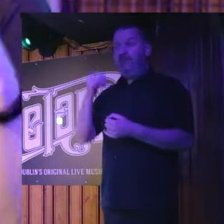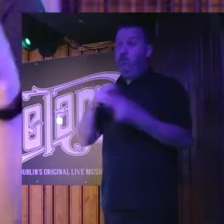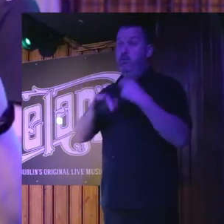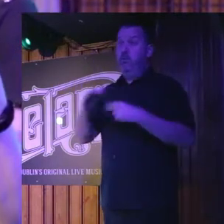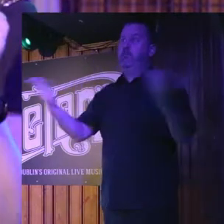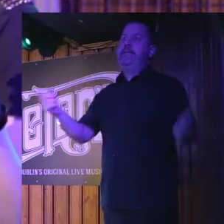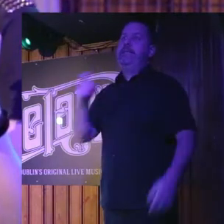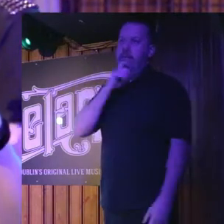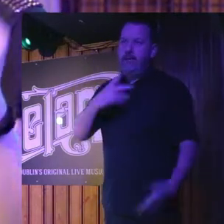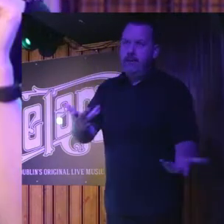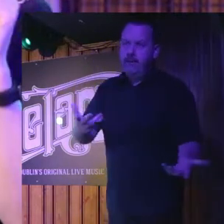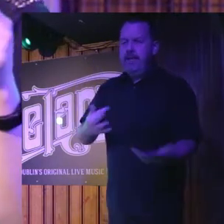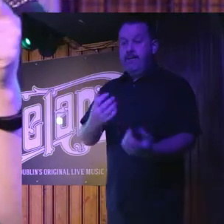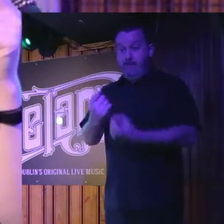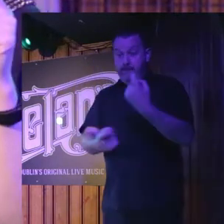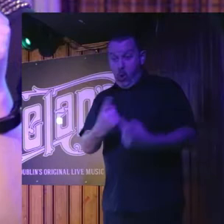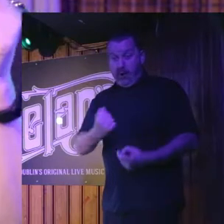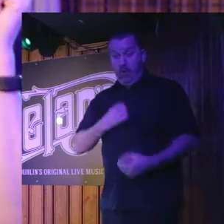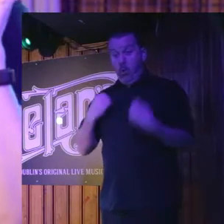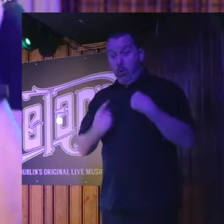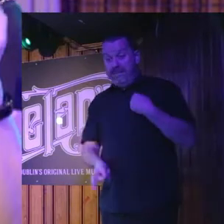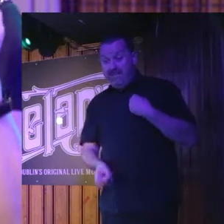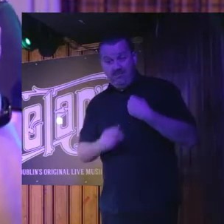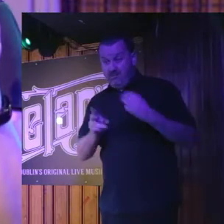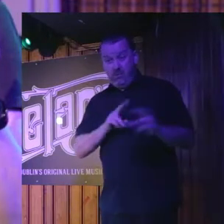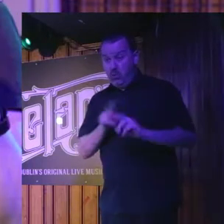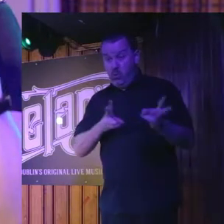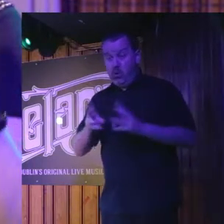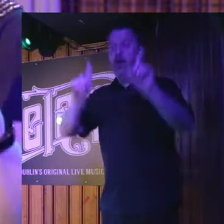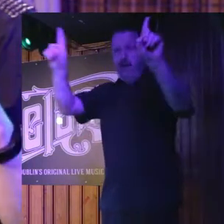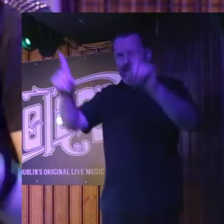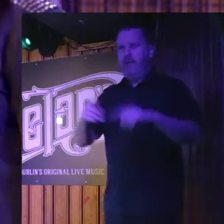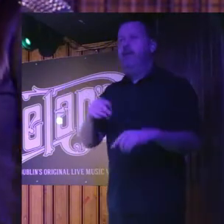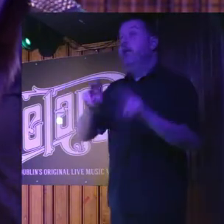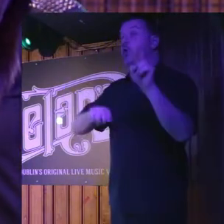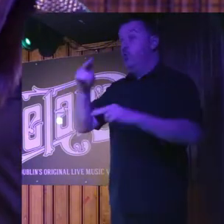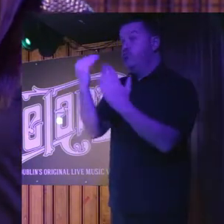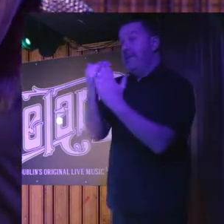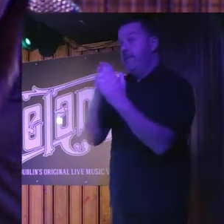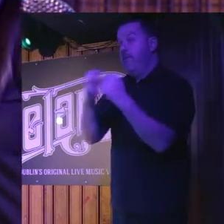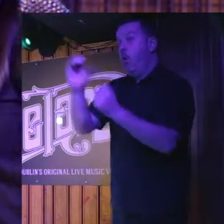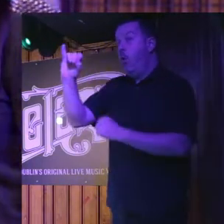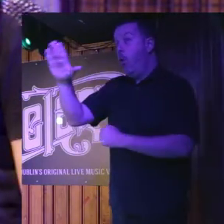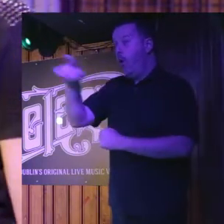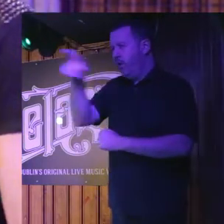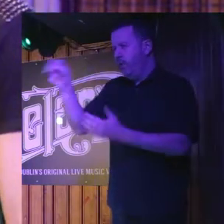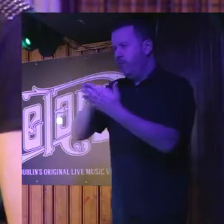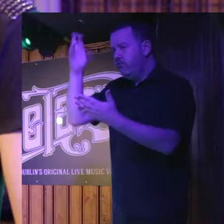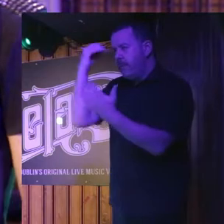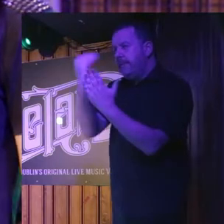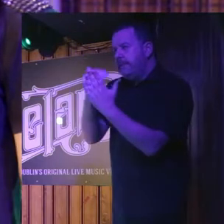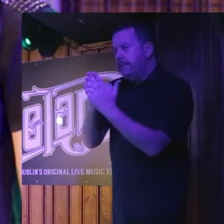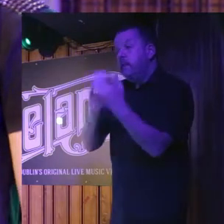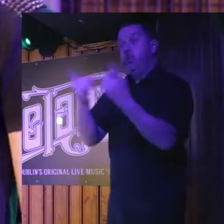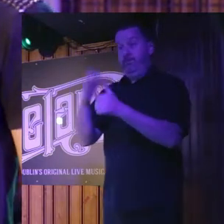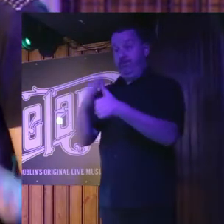urine remedy doesn't work out for you, I've got a recipe for an oil that is absolutely going to work. You might want to take this one down because I think that this is going to be a big seller.